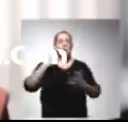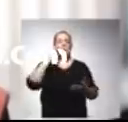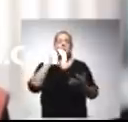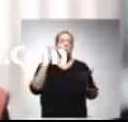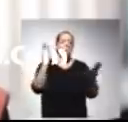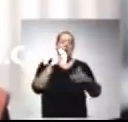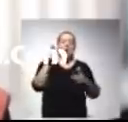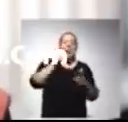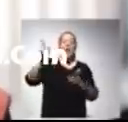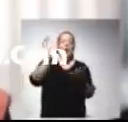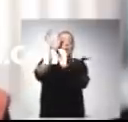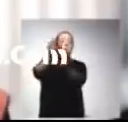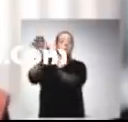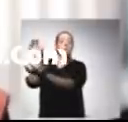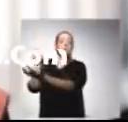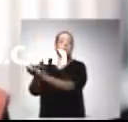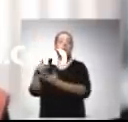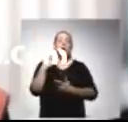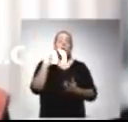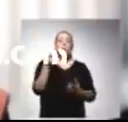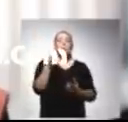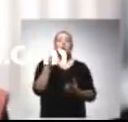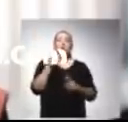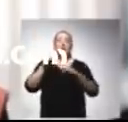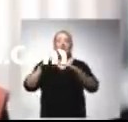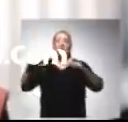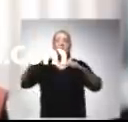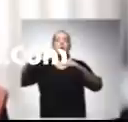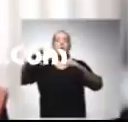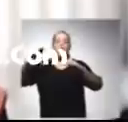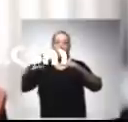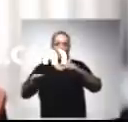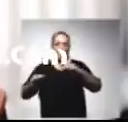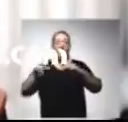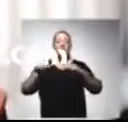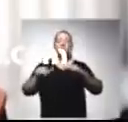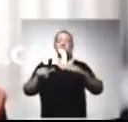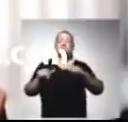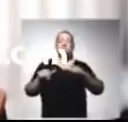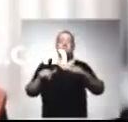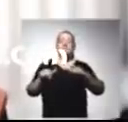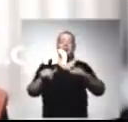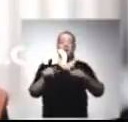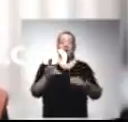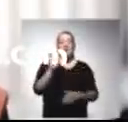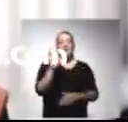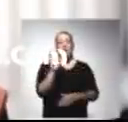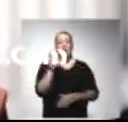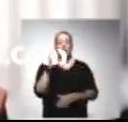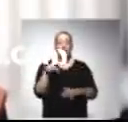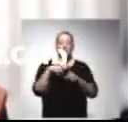that side there. And that's what I'm seeing in a lot of the images, and I don't have them all here, but I've kind of, as I was coming in and